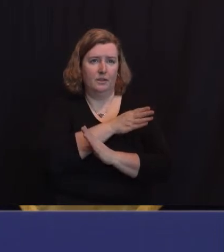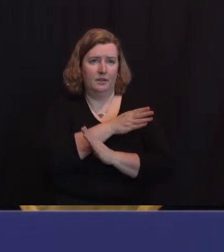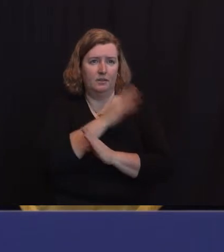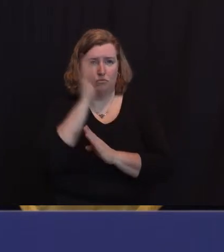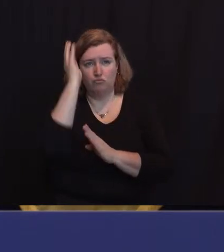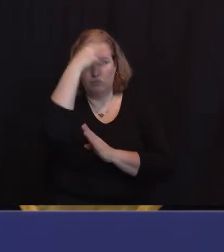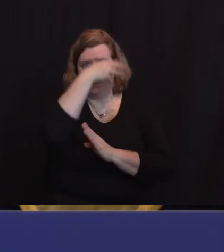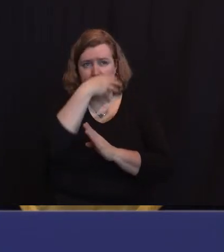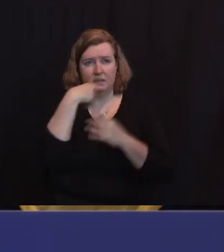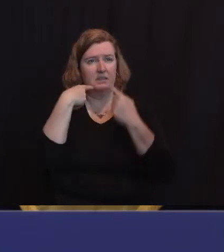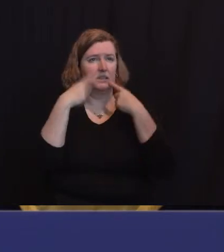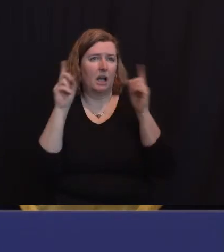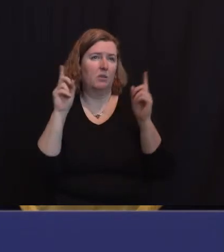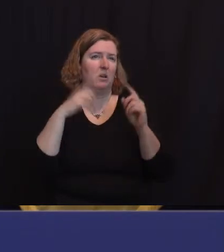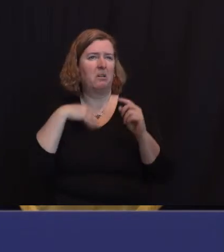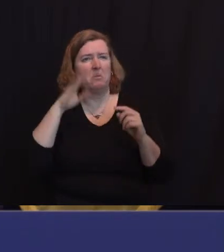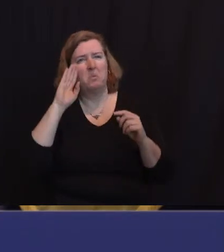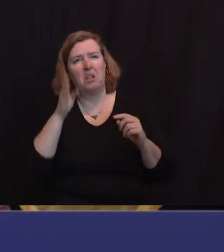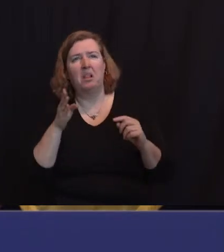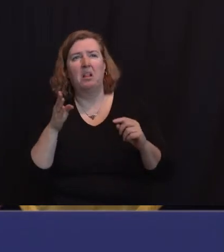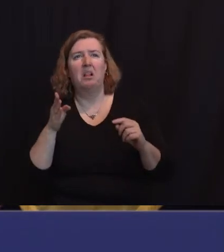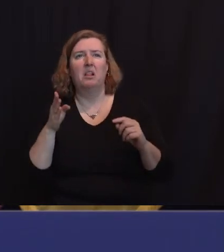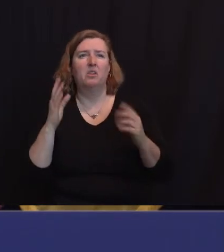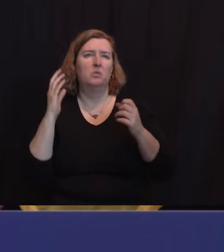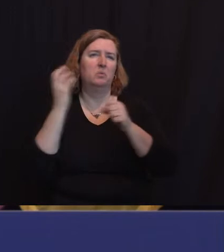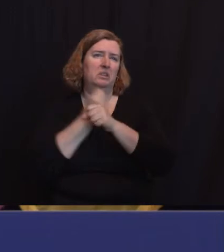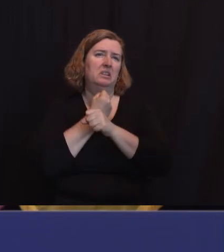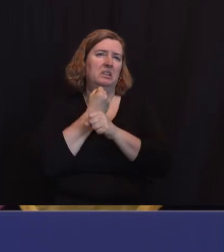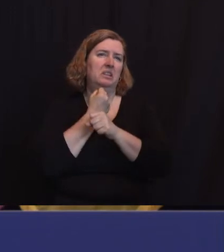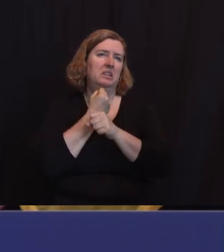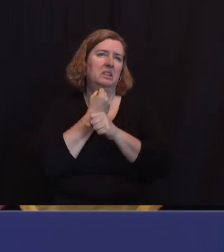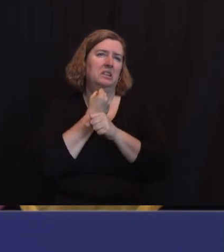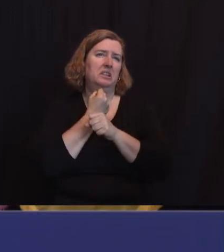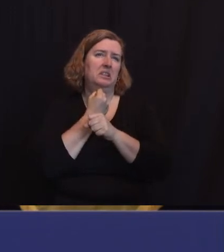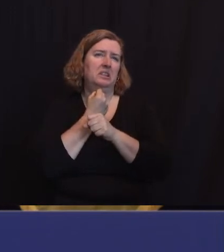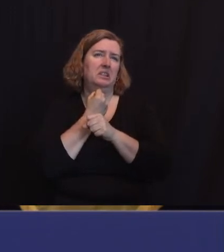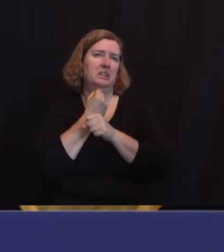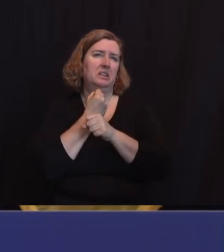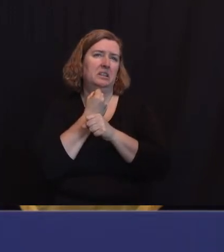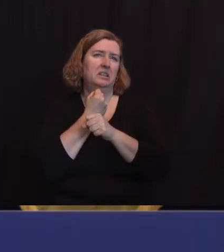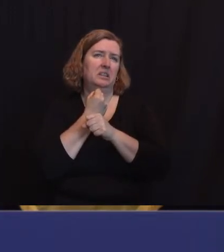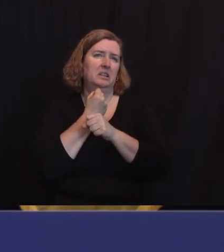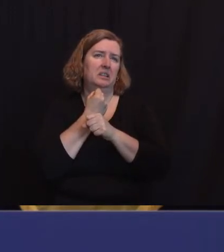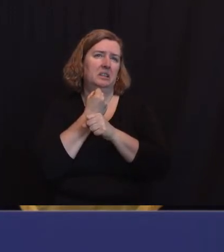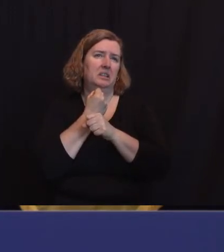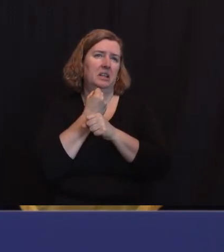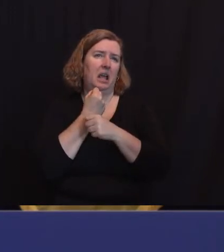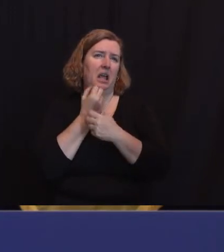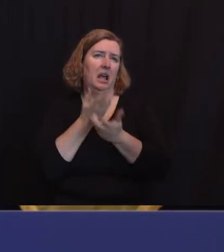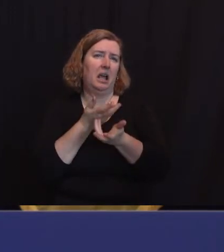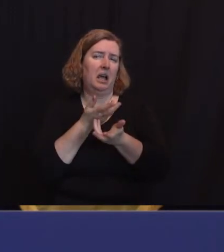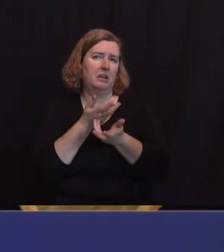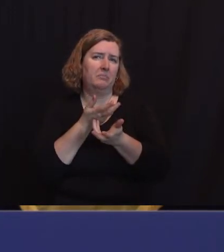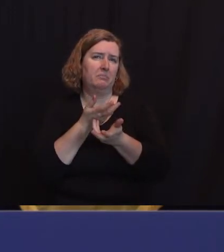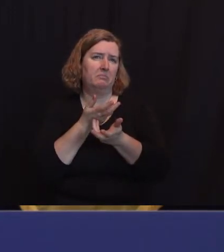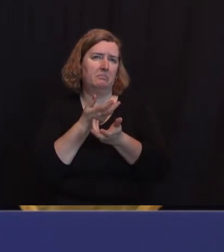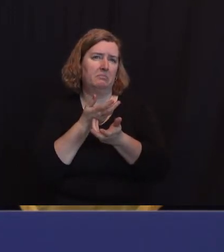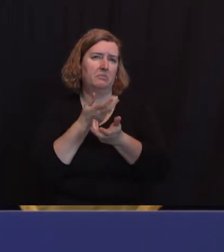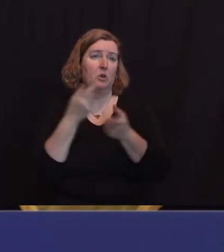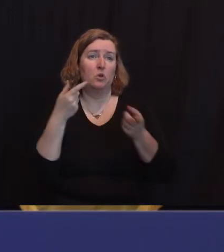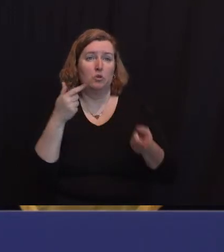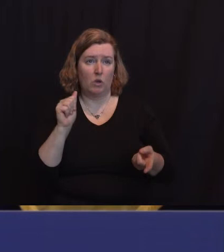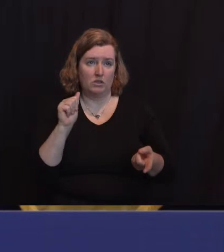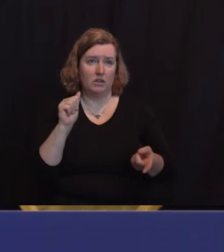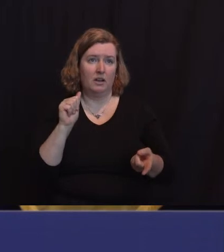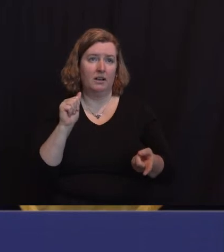litigate that literally and figuratively right up until inauguration date. We had 2 runoffs in Georgia that were